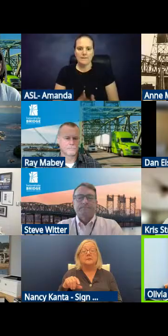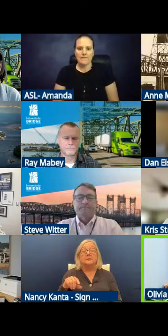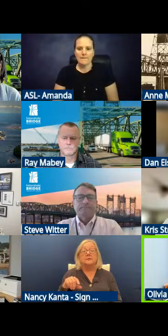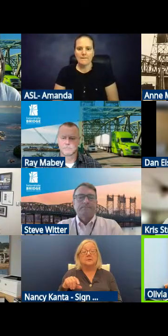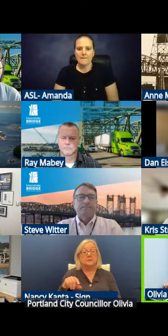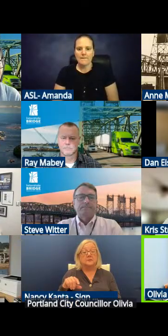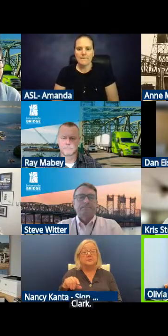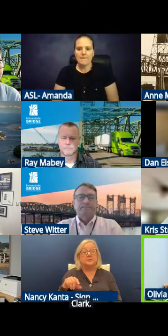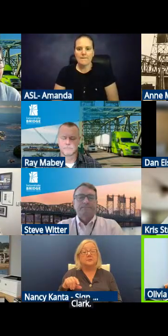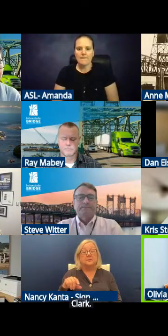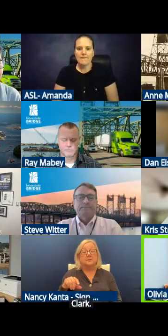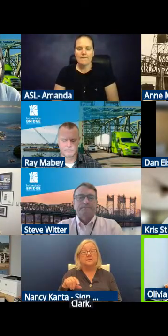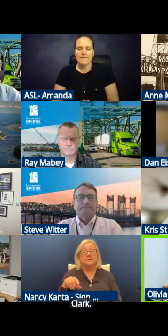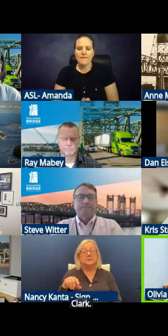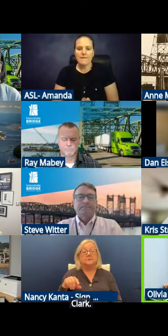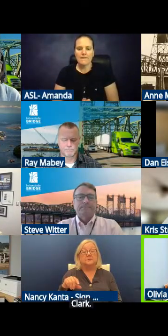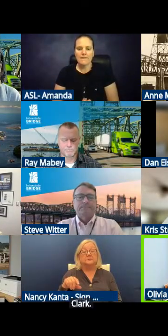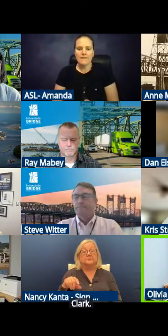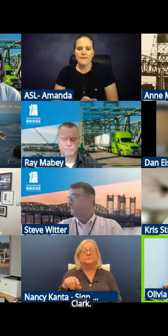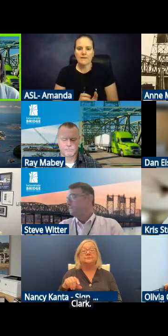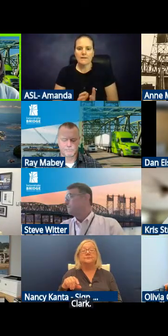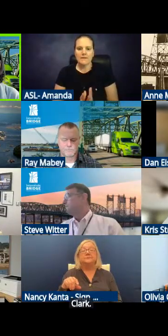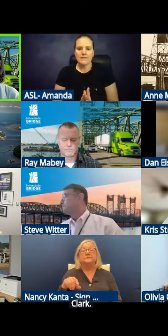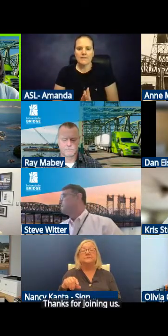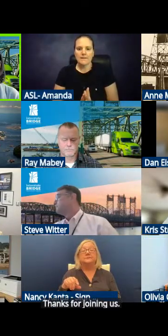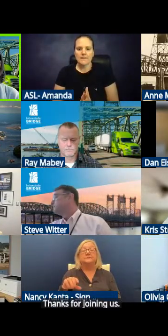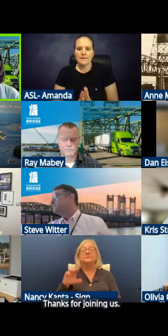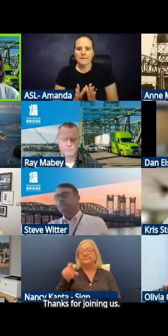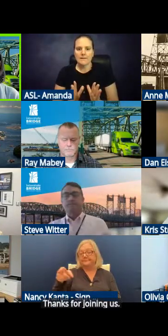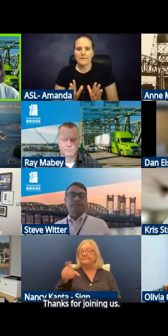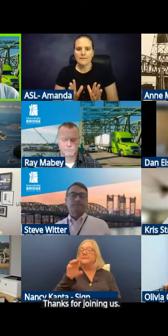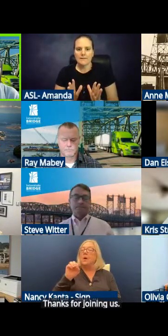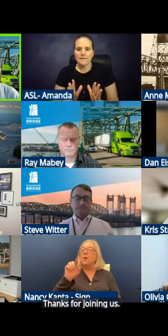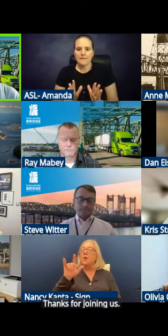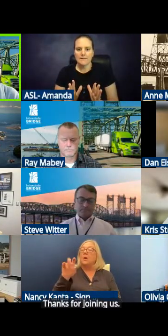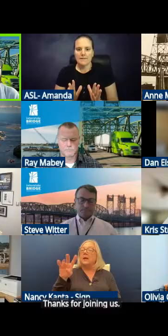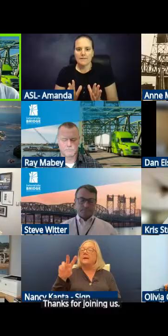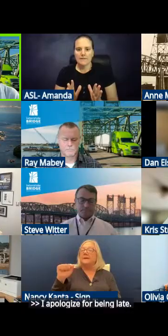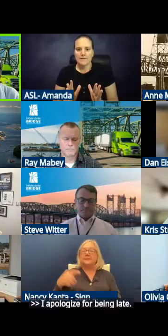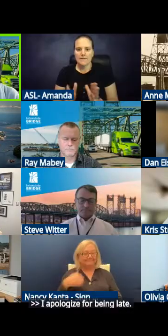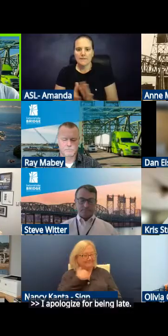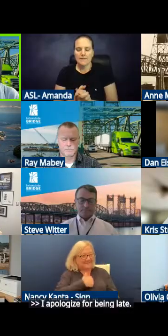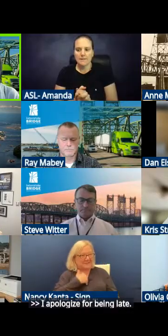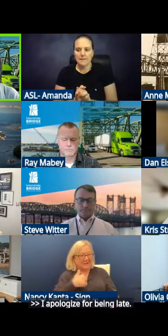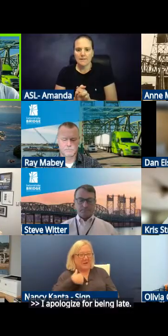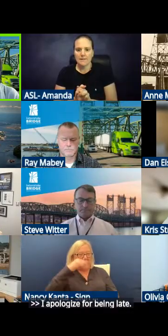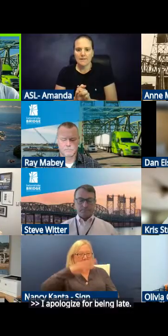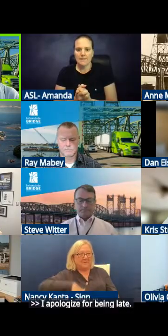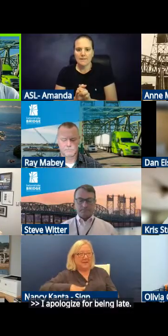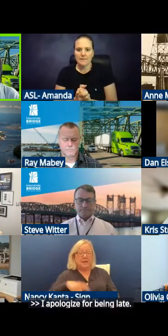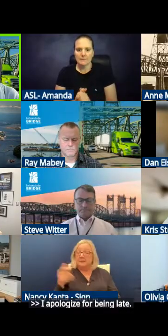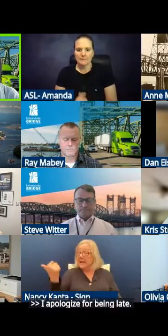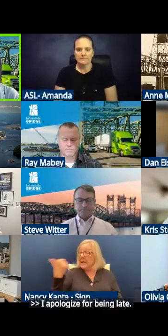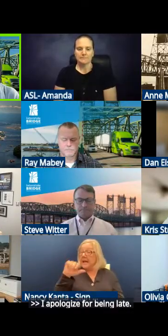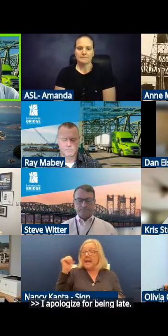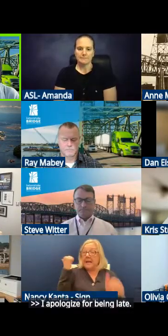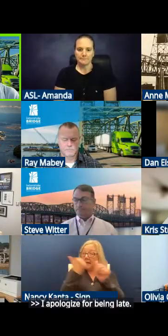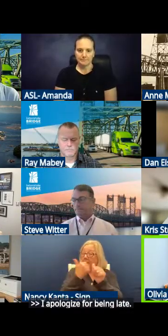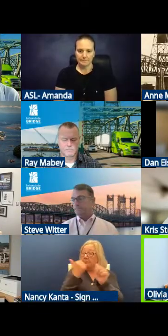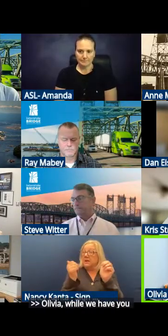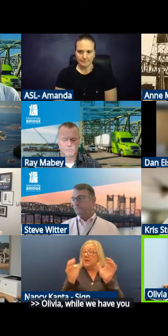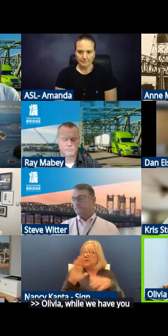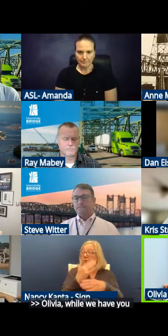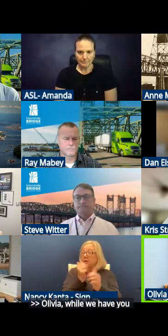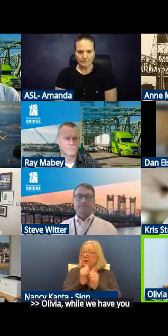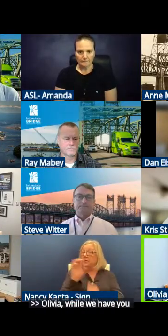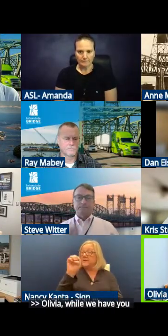Apologize for being late. Olivia, well, we have you here. Do you have any updates you'd like to share with the ESG?